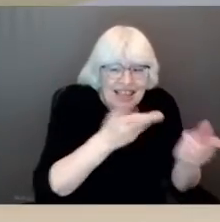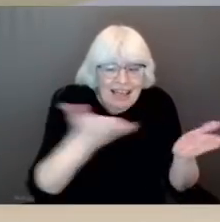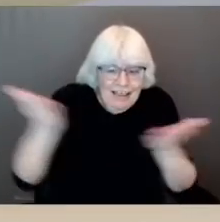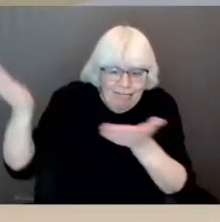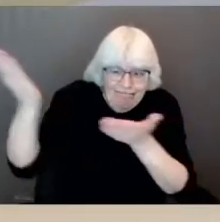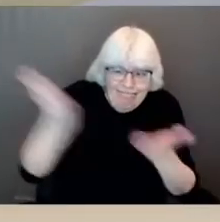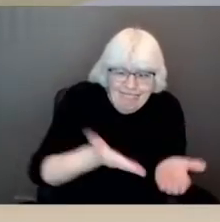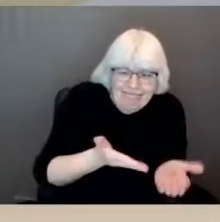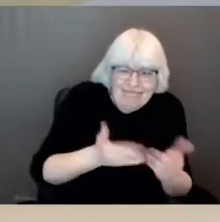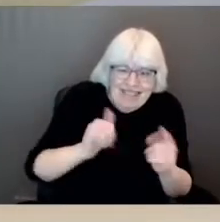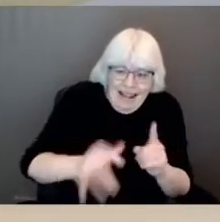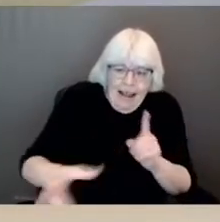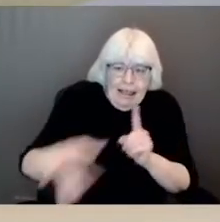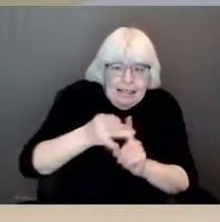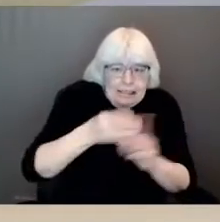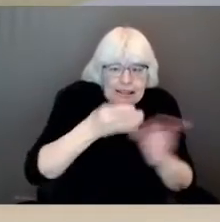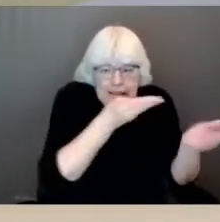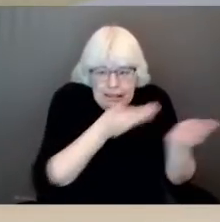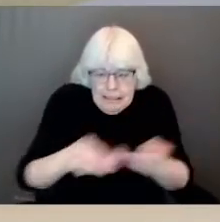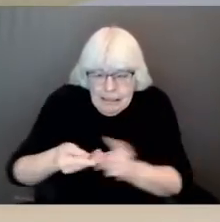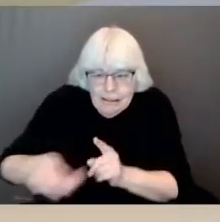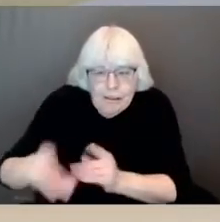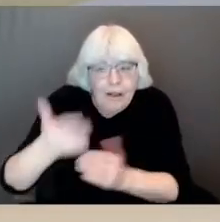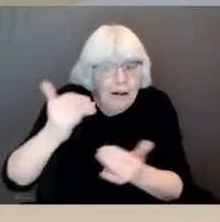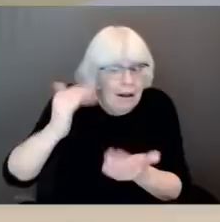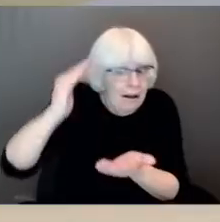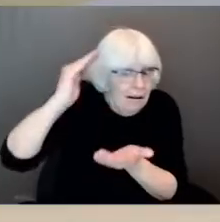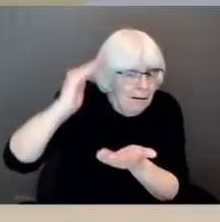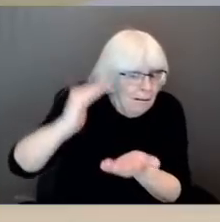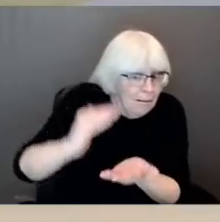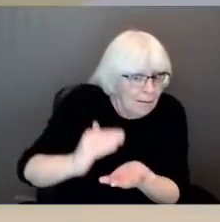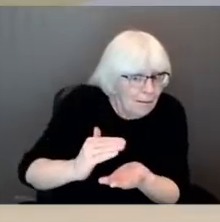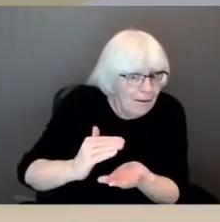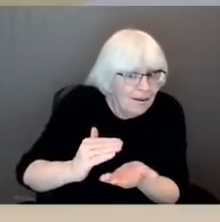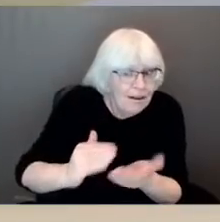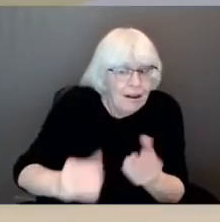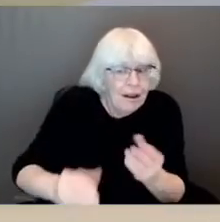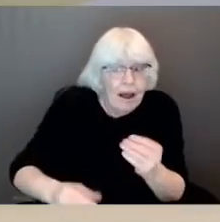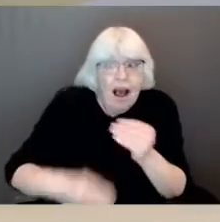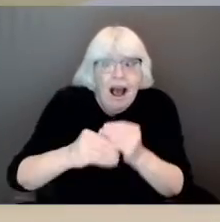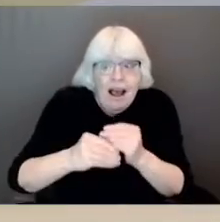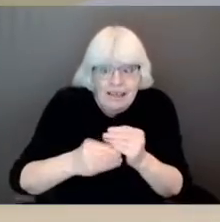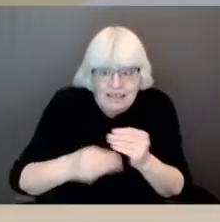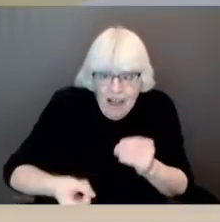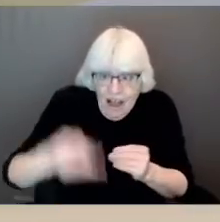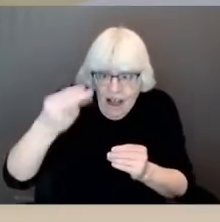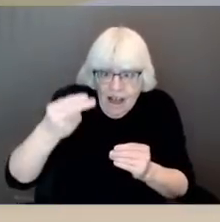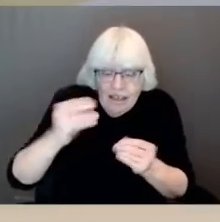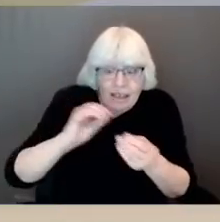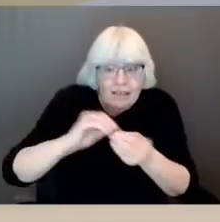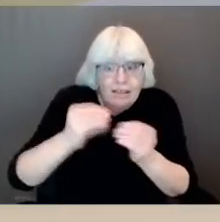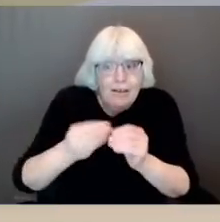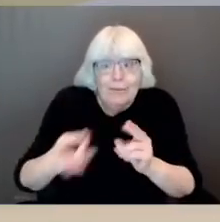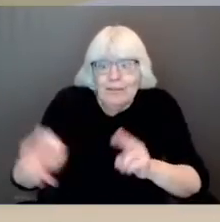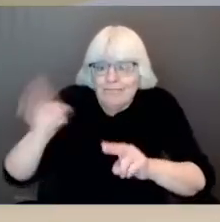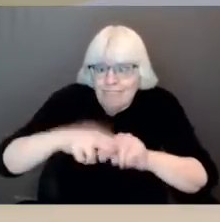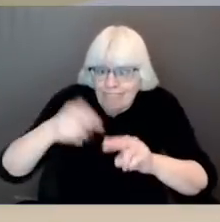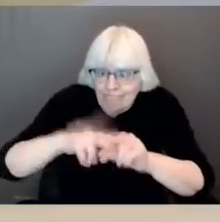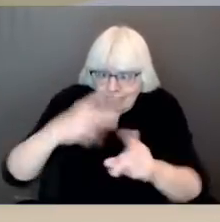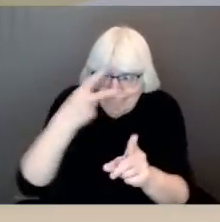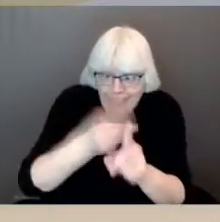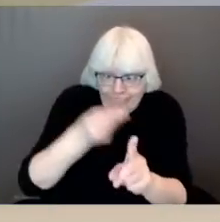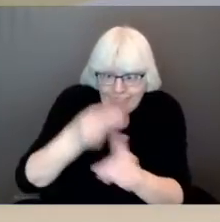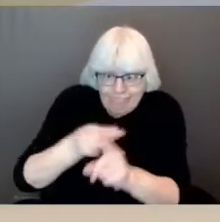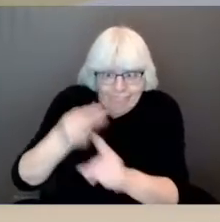reduced, and we have our even higher rates of people fully vaccinated from age 12 and